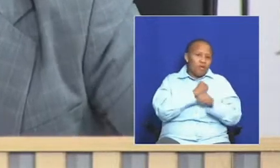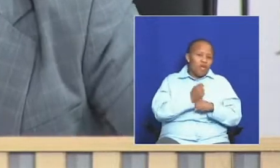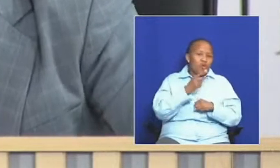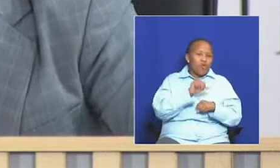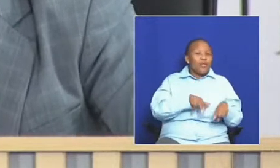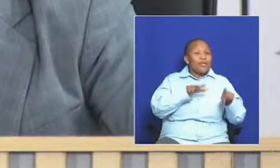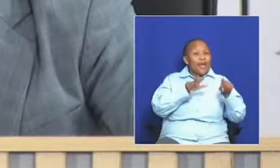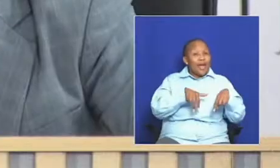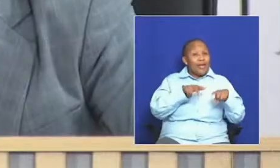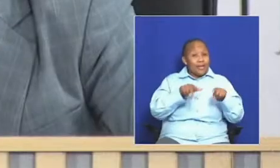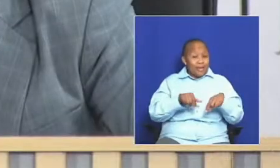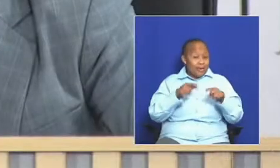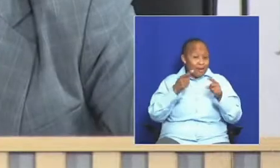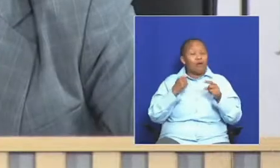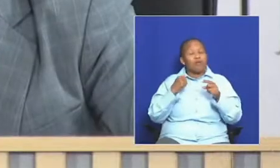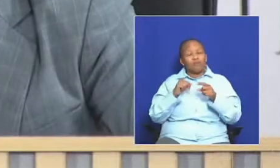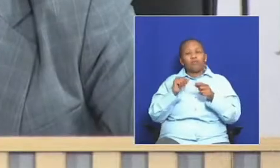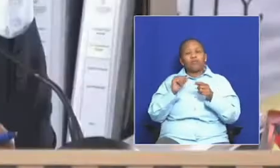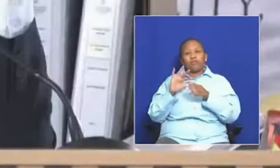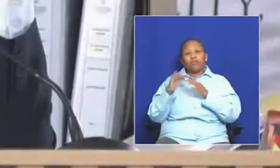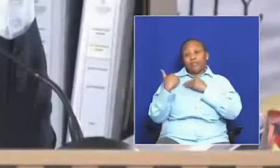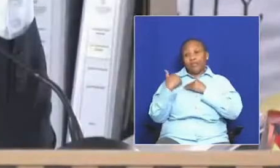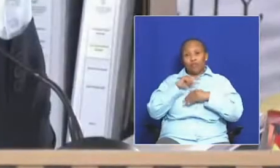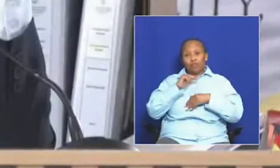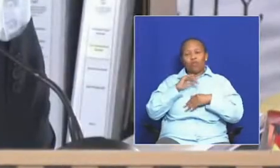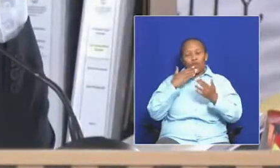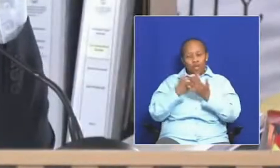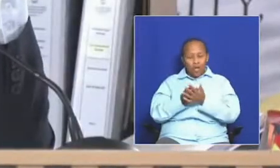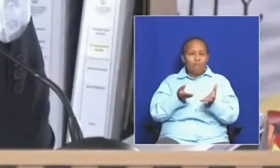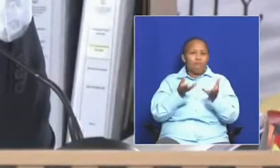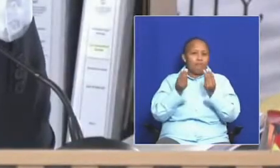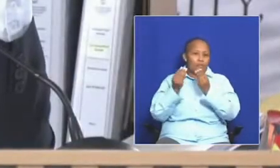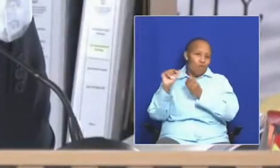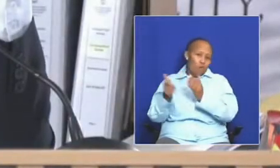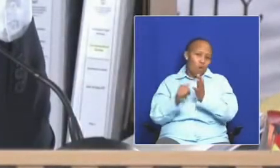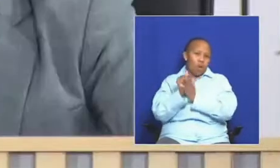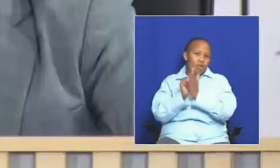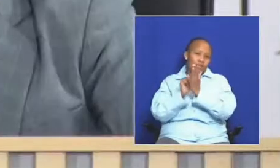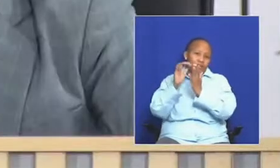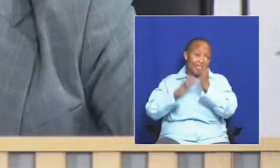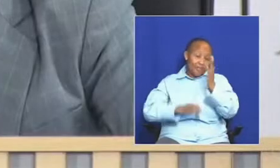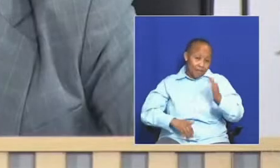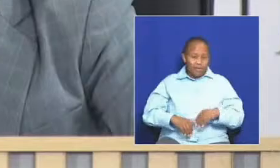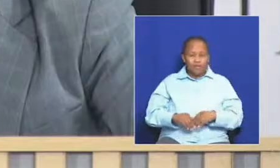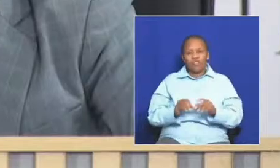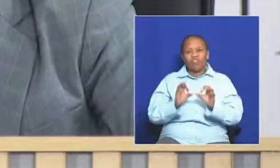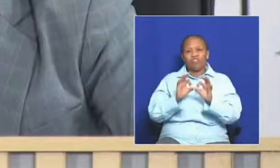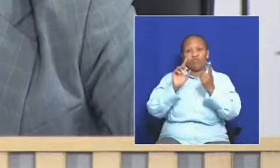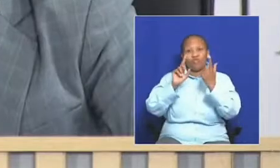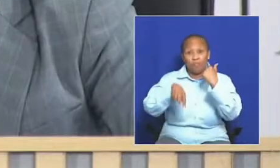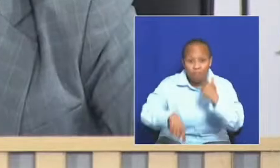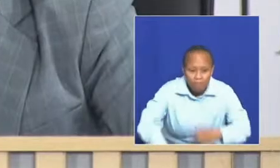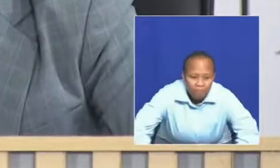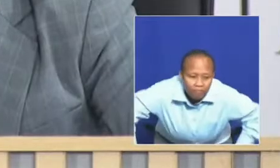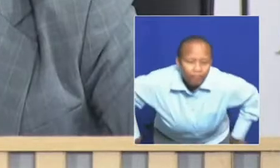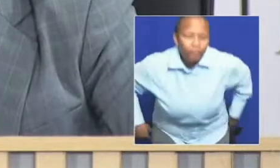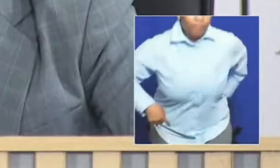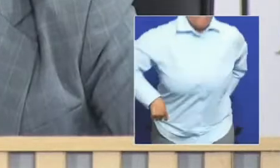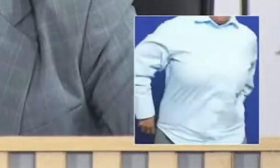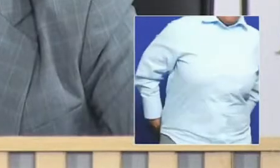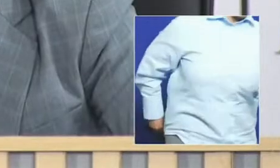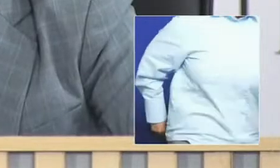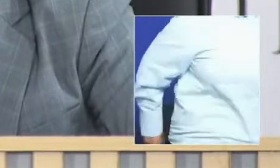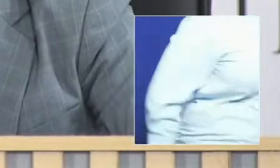them. Mr. Matlala, sorry. Surely you are able to tell us that most of the time when I